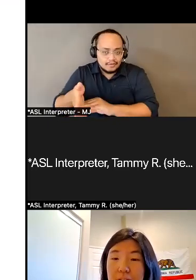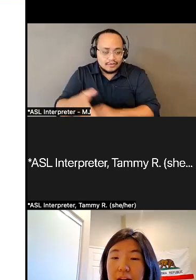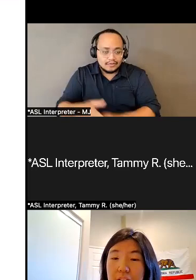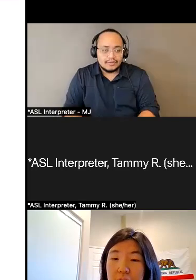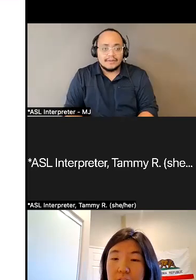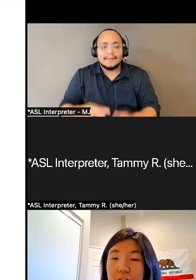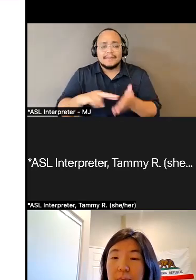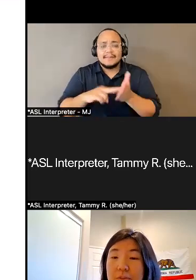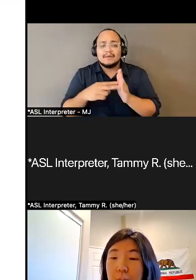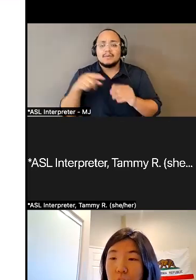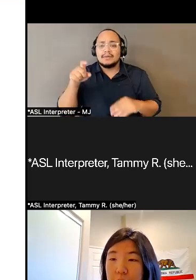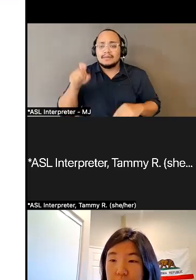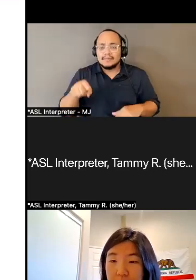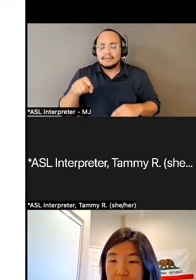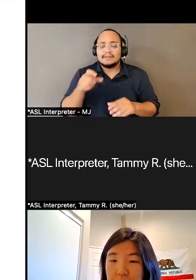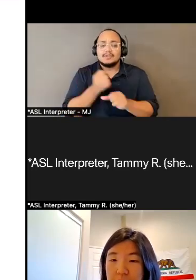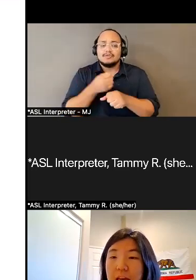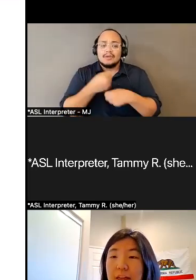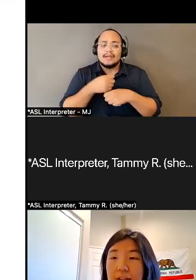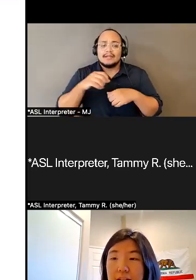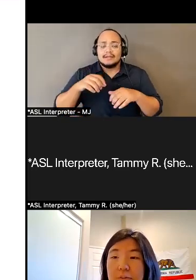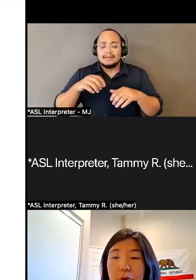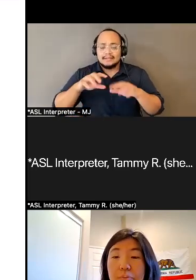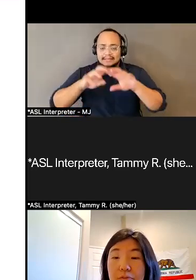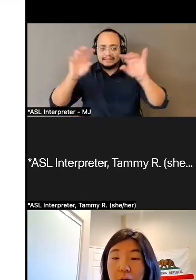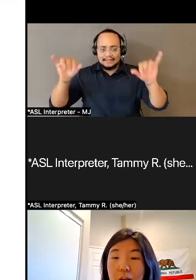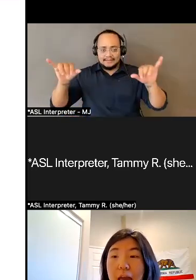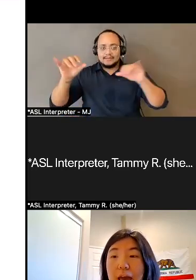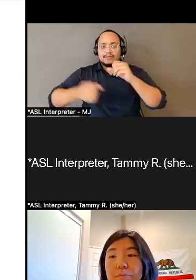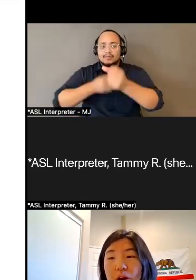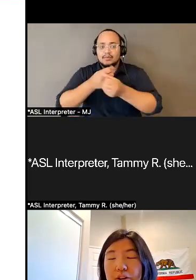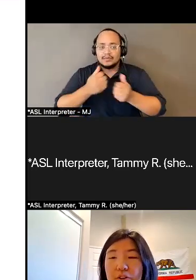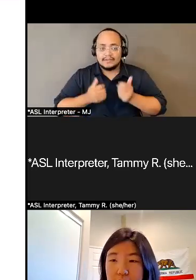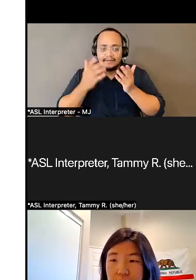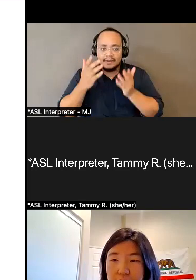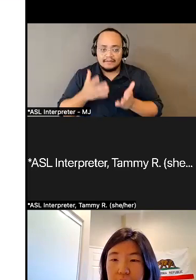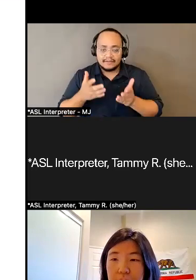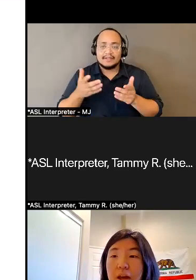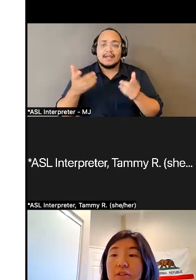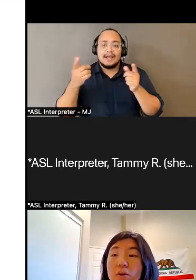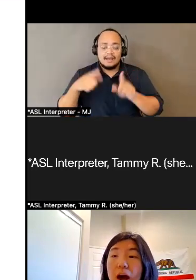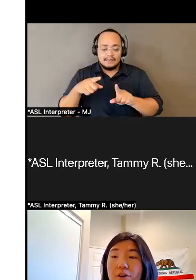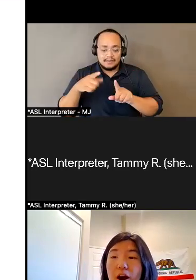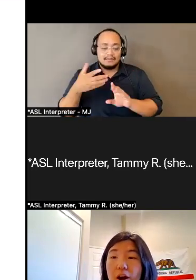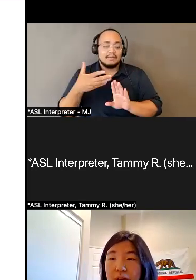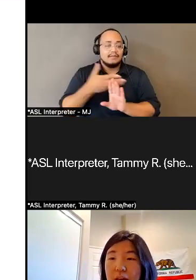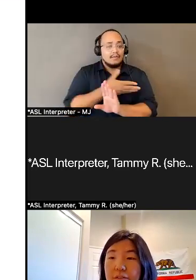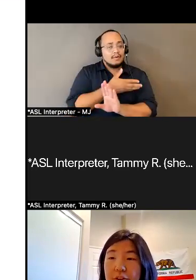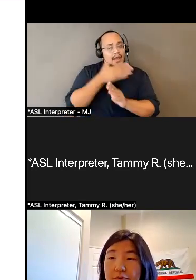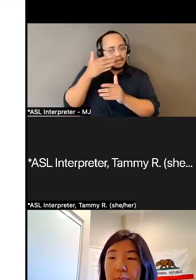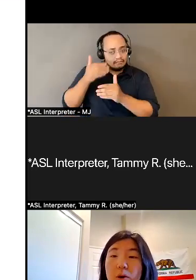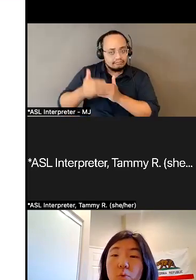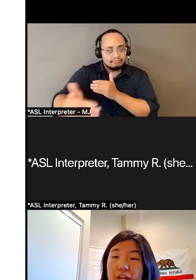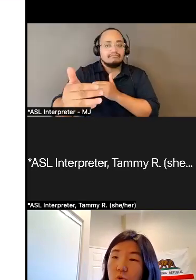must build an ecosystem of support for survivors that exists both before and beyond crisis. So how are we